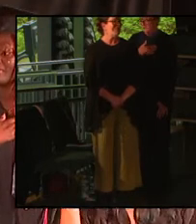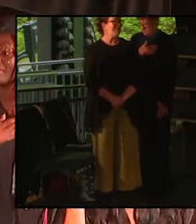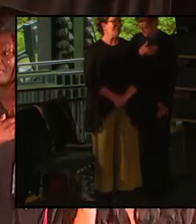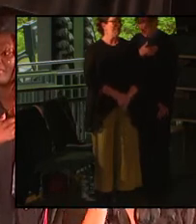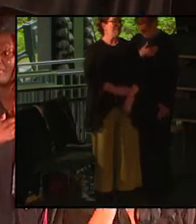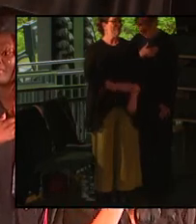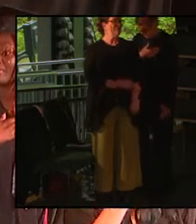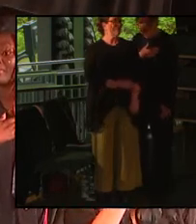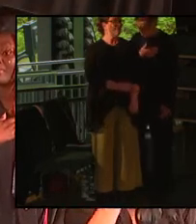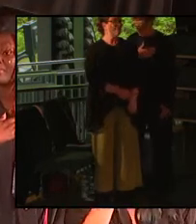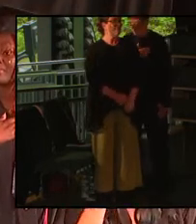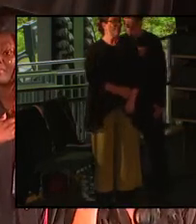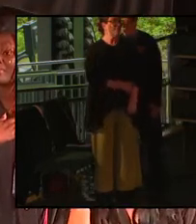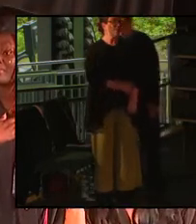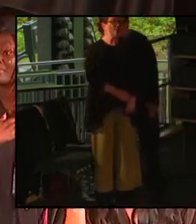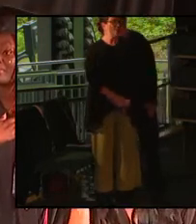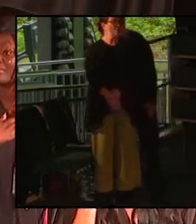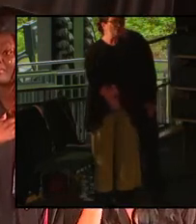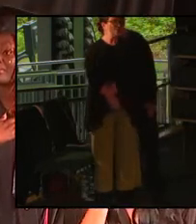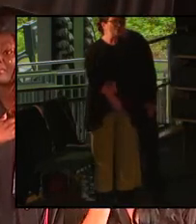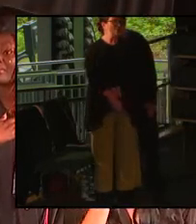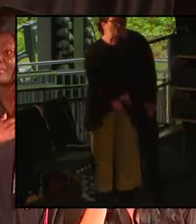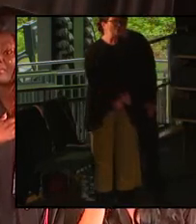banner yet